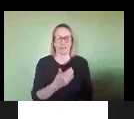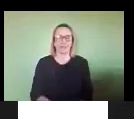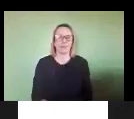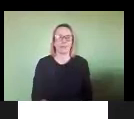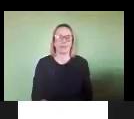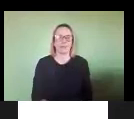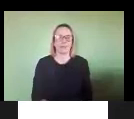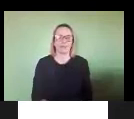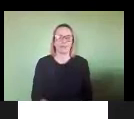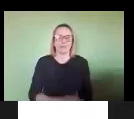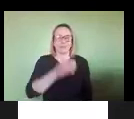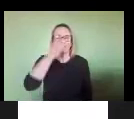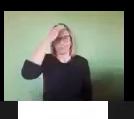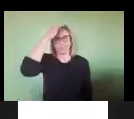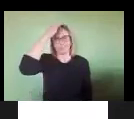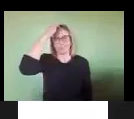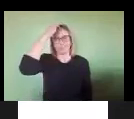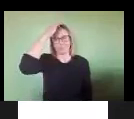Okay.